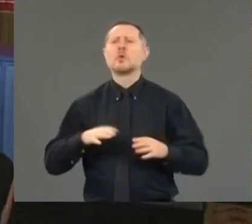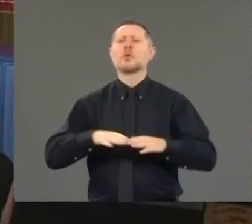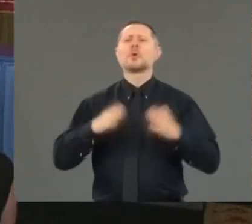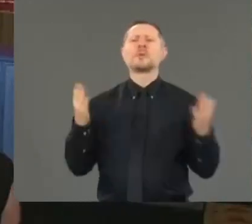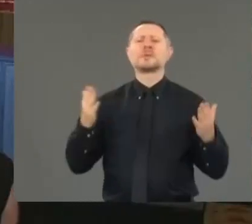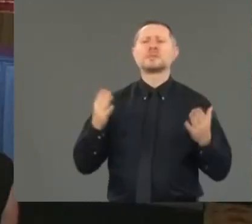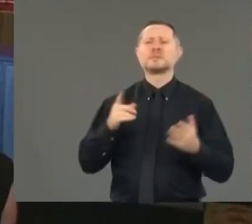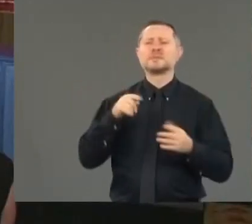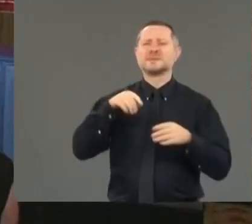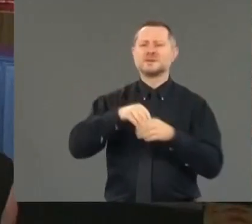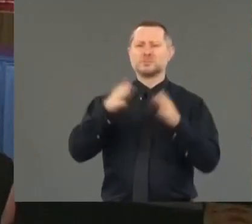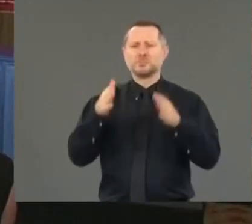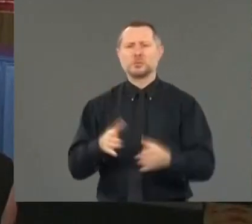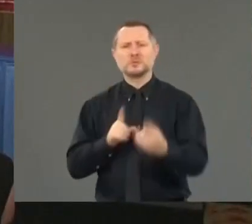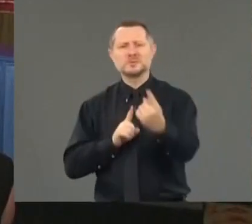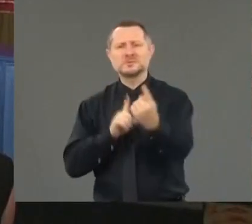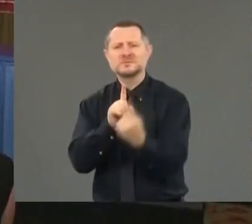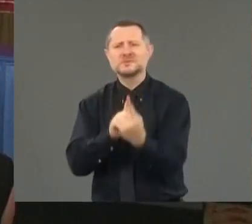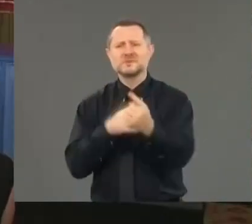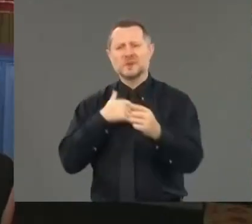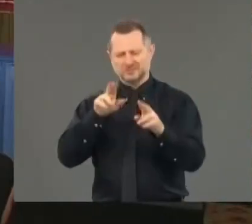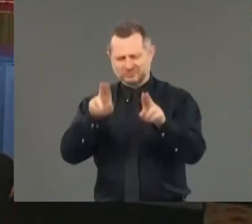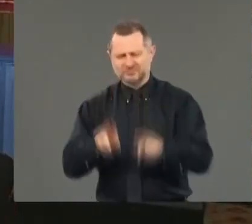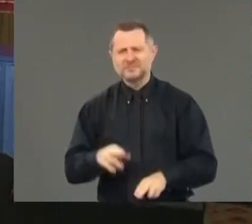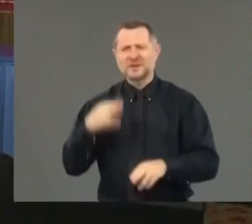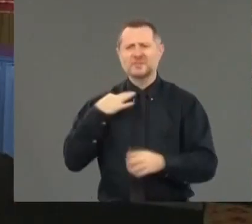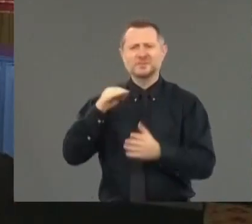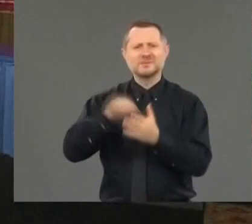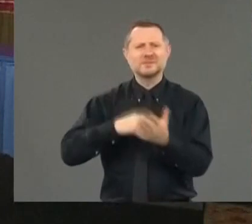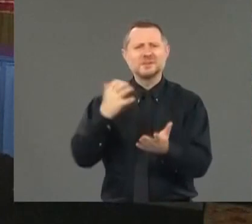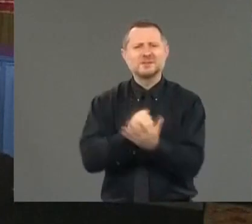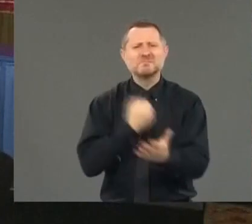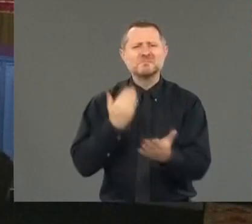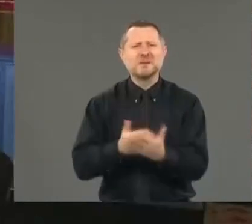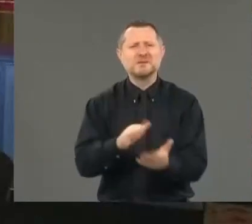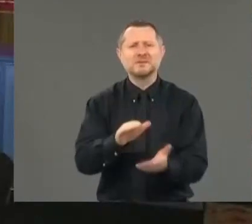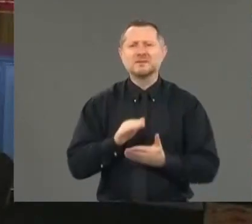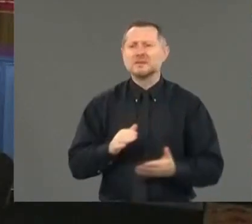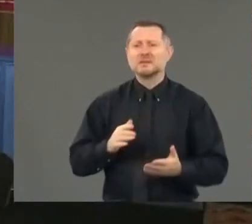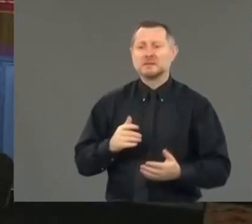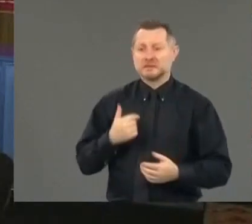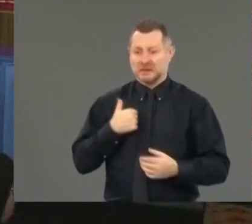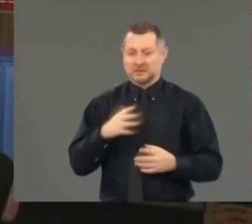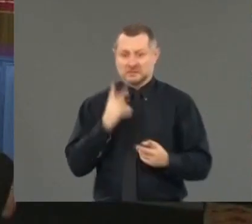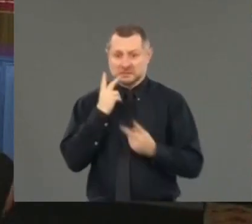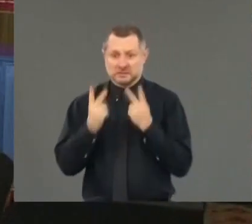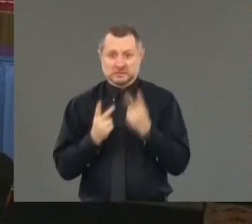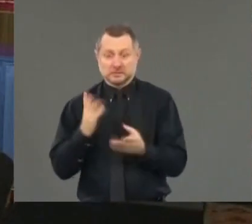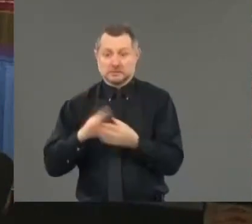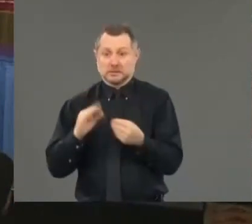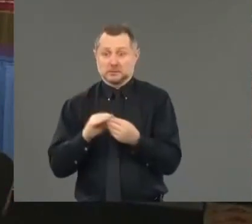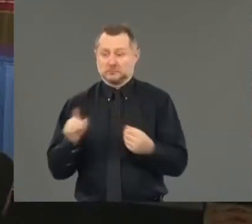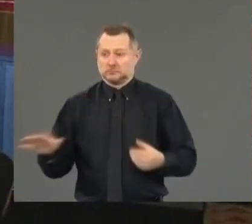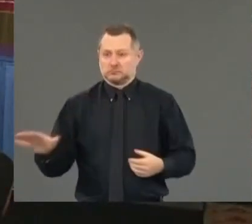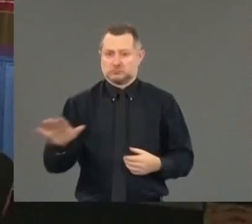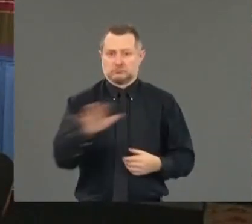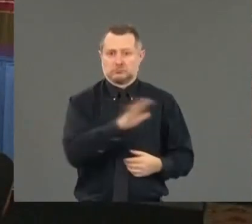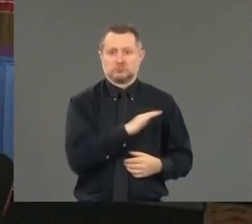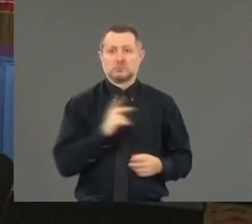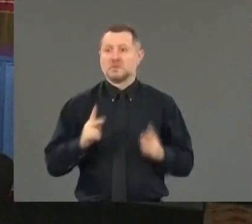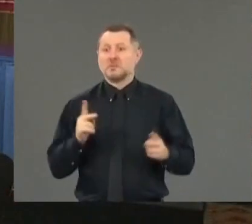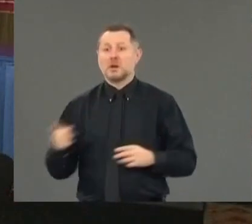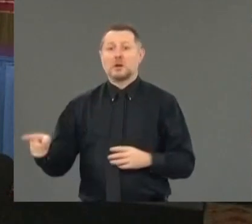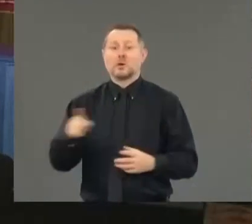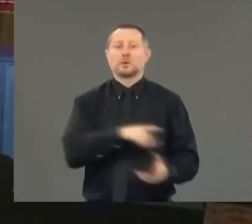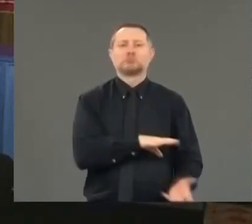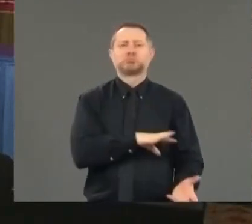unemployment lines and make sure these people get their money, because what I'm hearing from people is this state of unrest that a